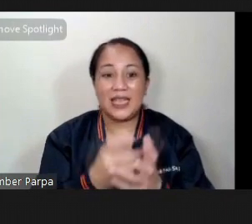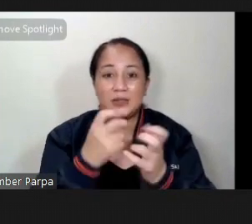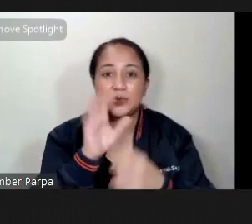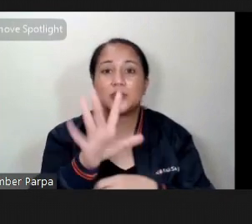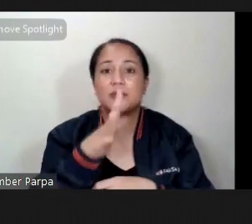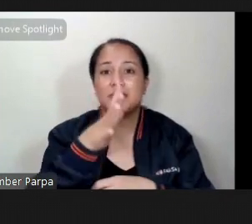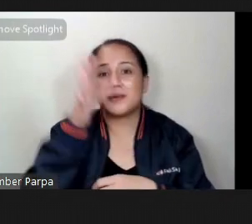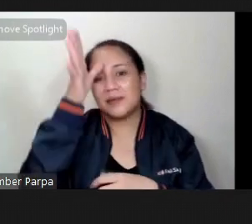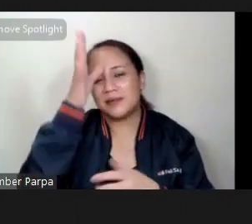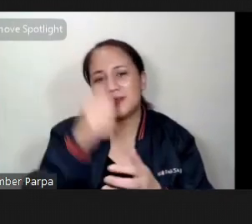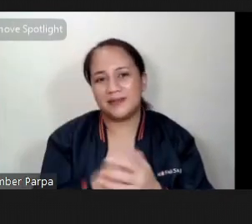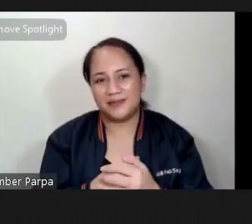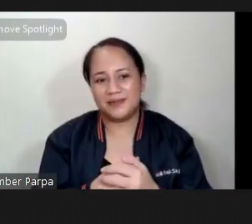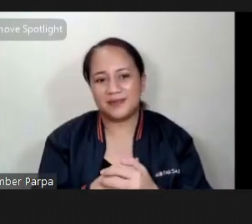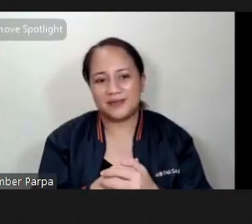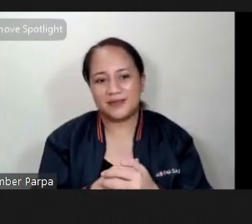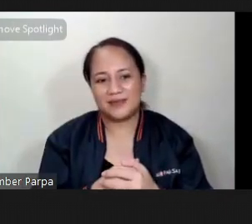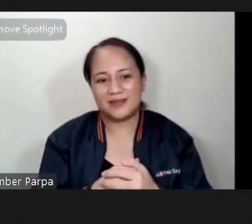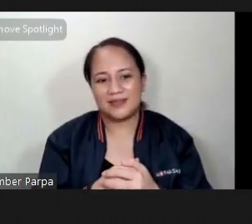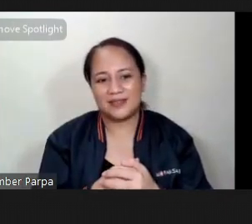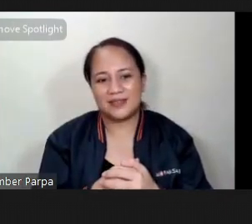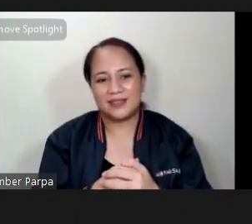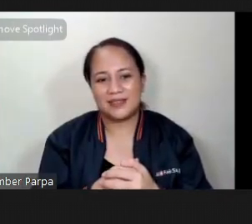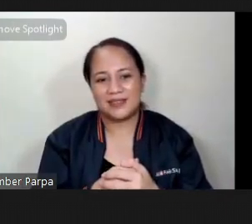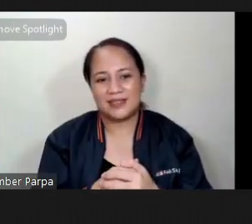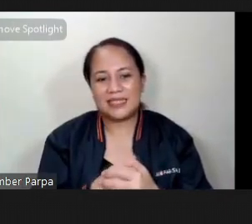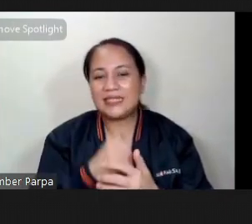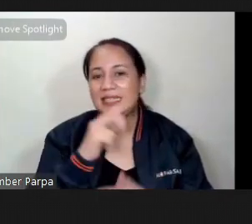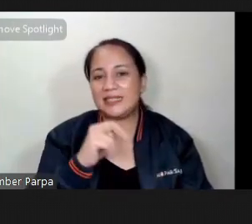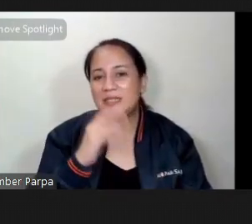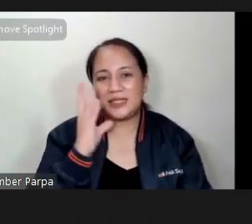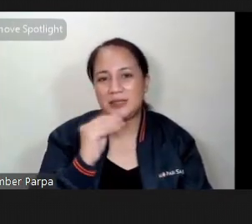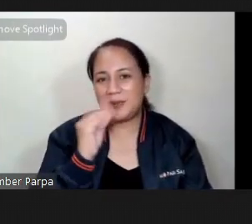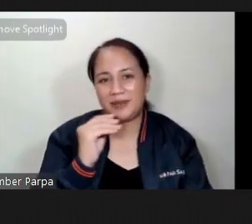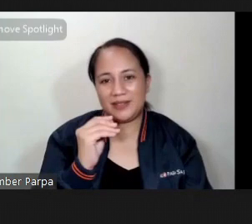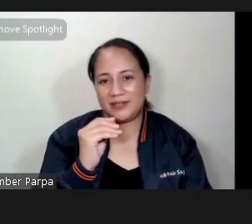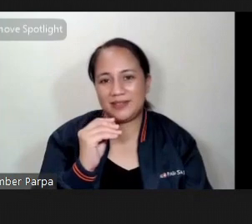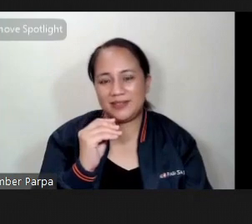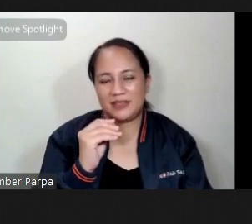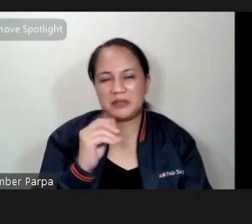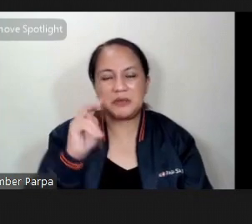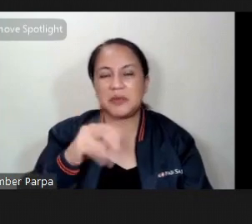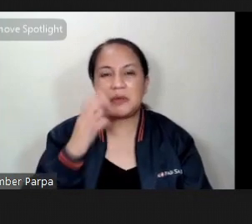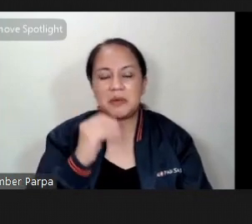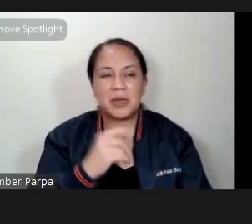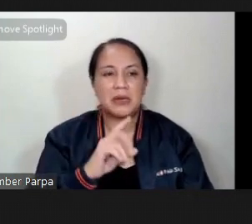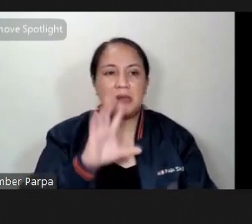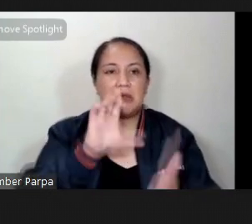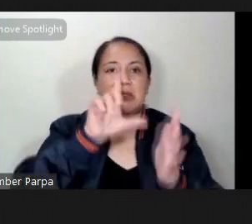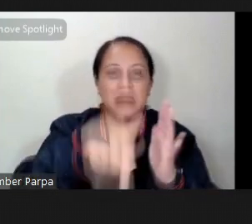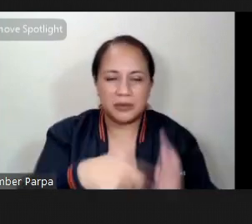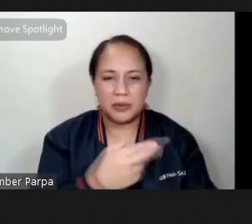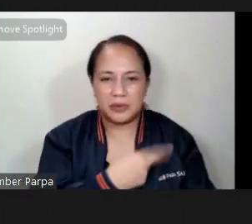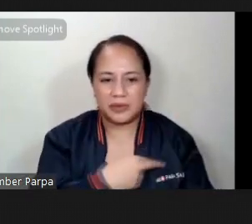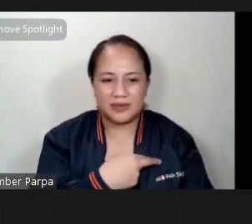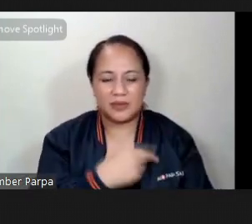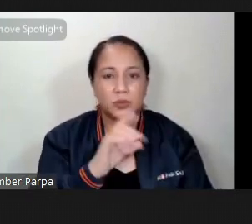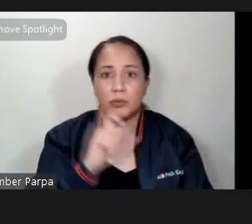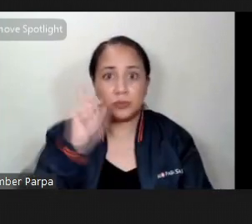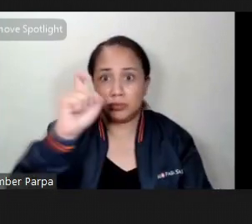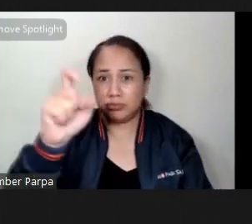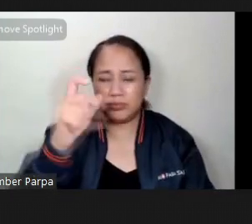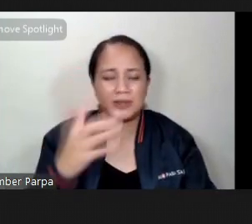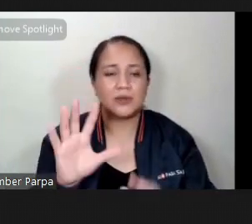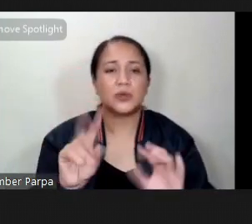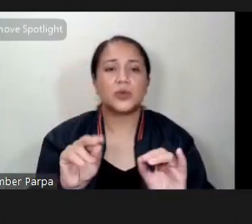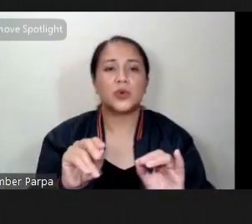niyo. Hindi ninyo kailangan maranasan ng isang bagay para may mapagsisihan. Don't rush things. You